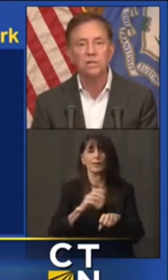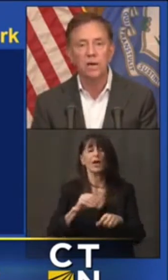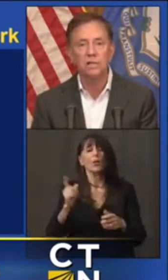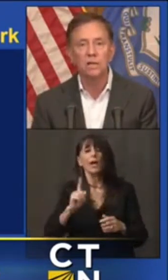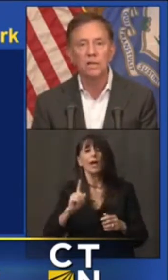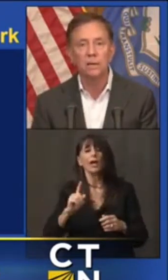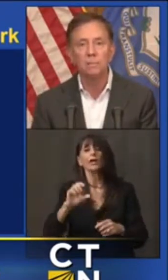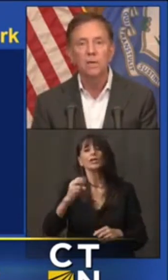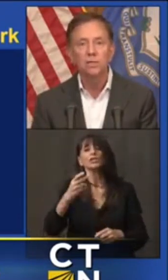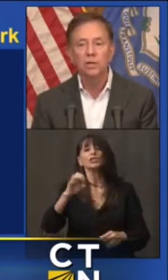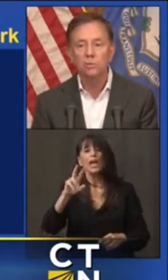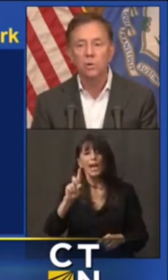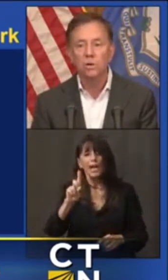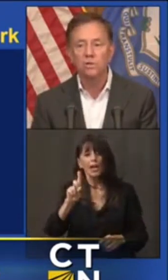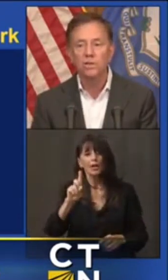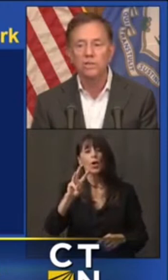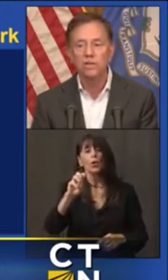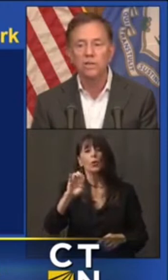sharedworkct.com,